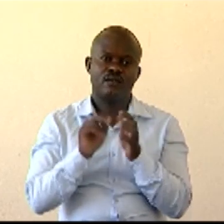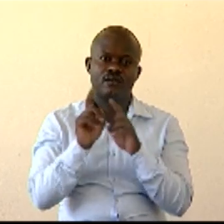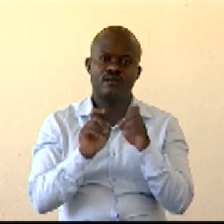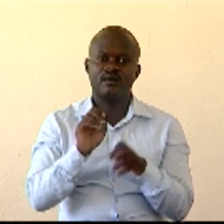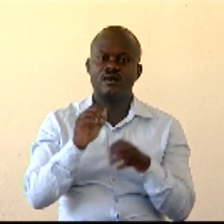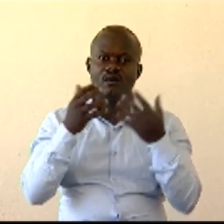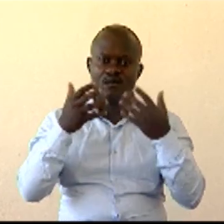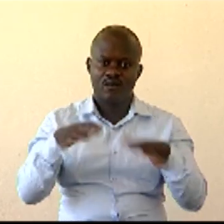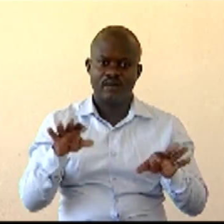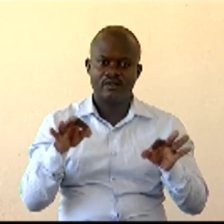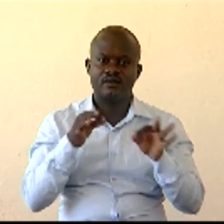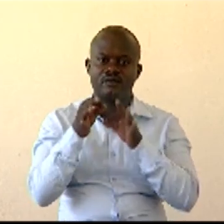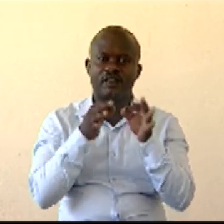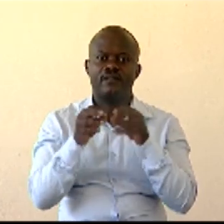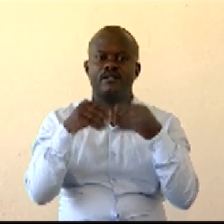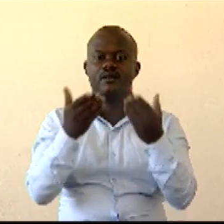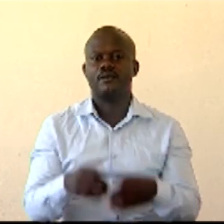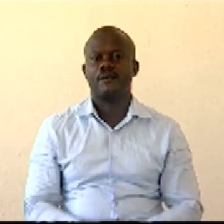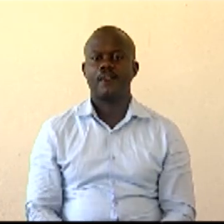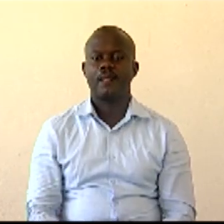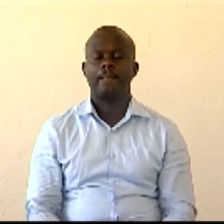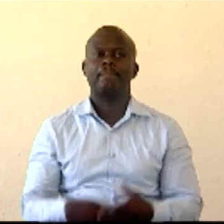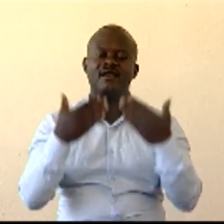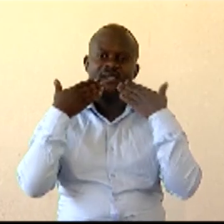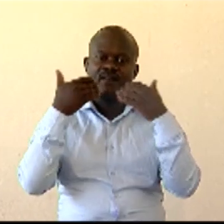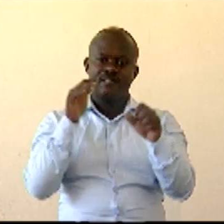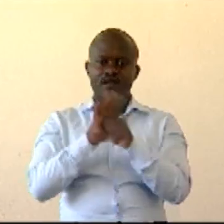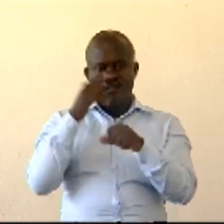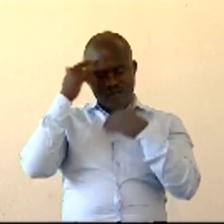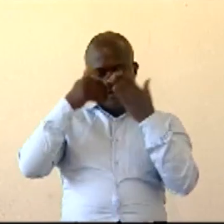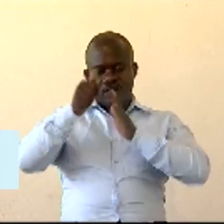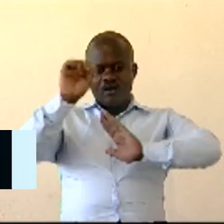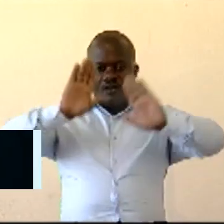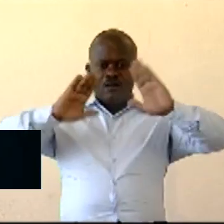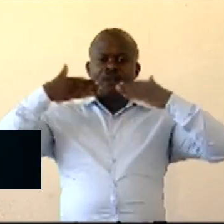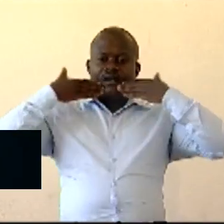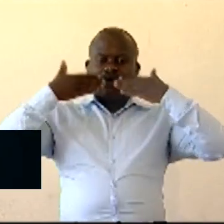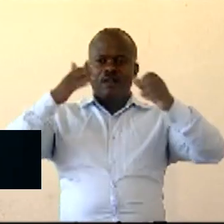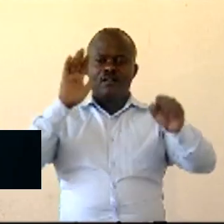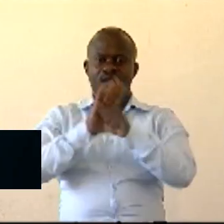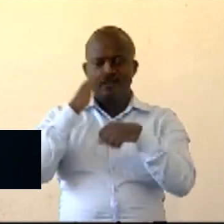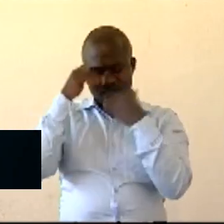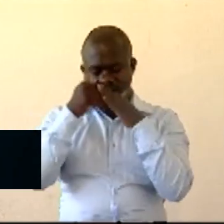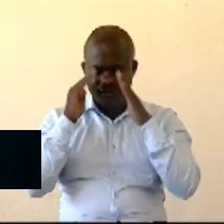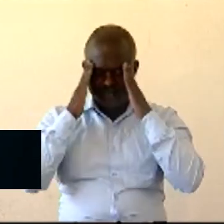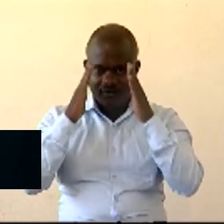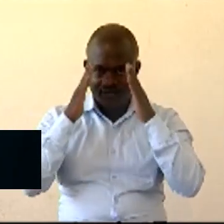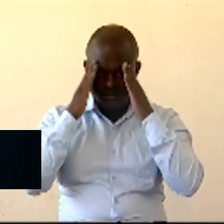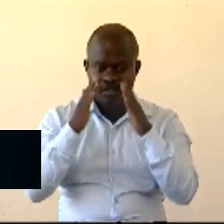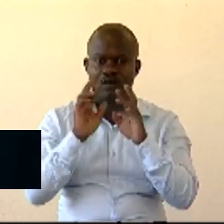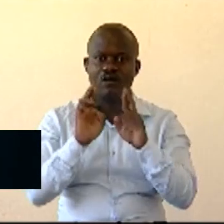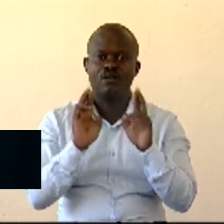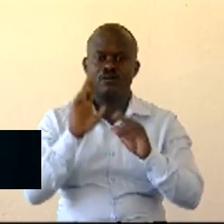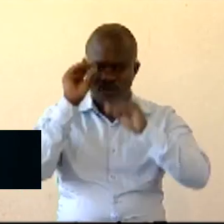have already given you. Thank you very much for your participation. Thank you very much for your attention. I hope